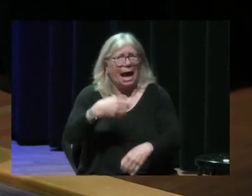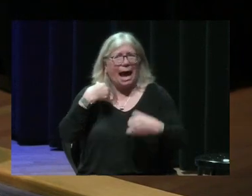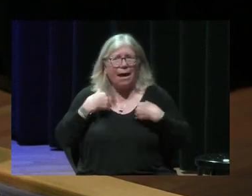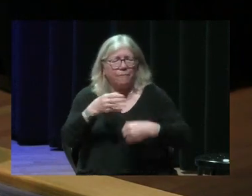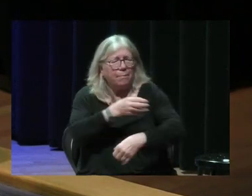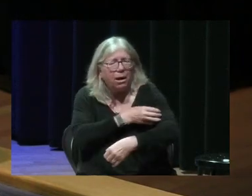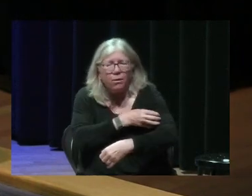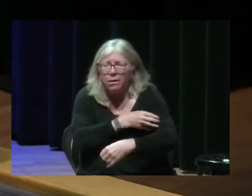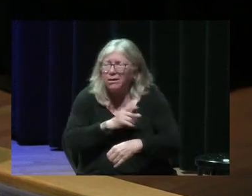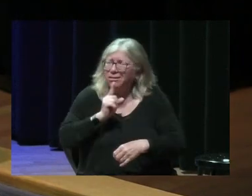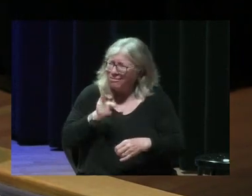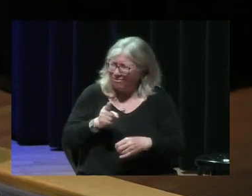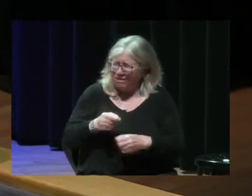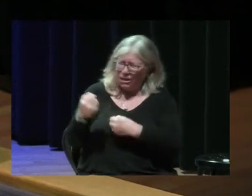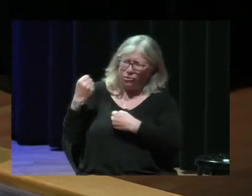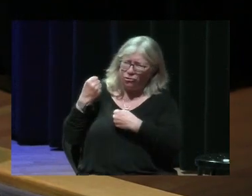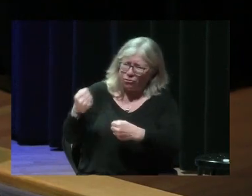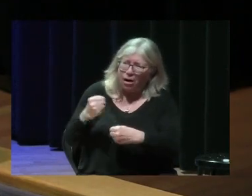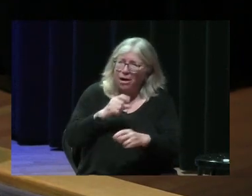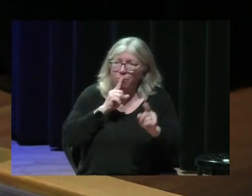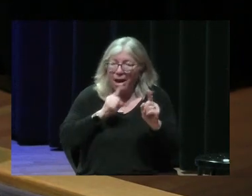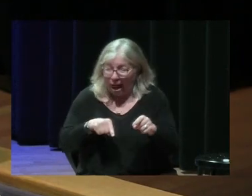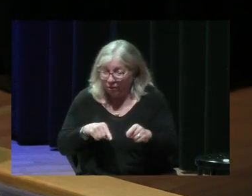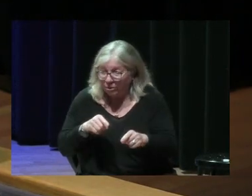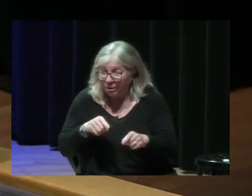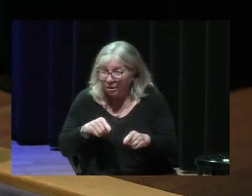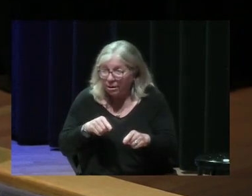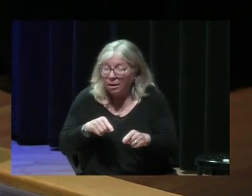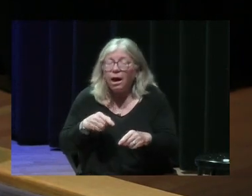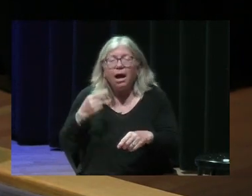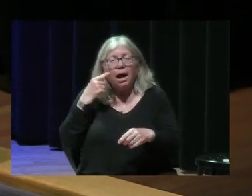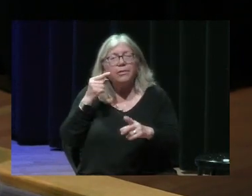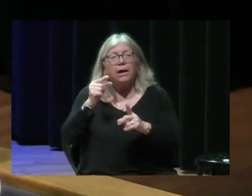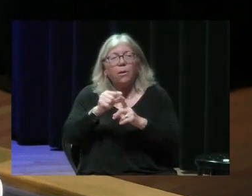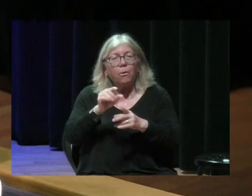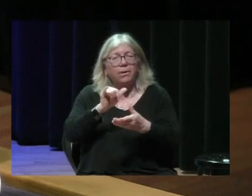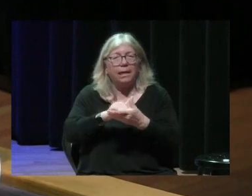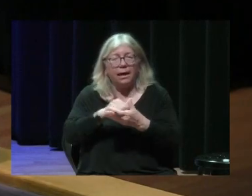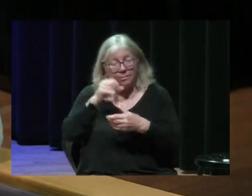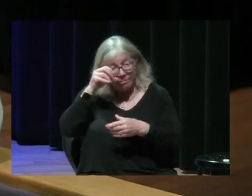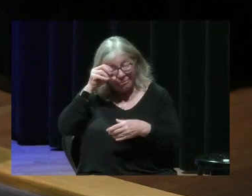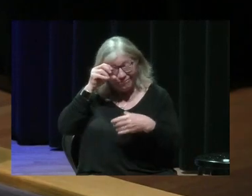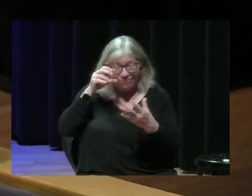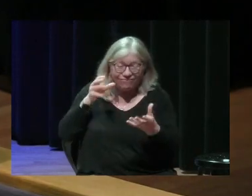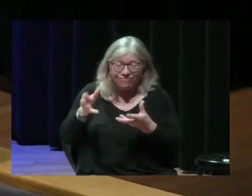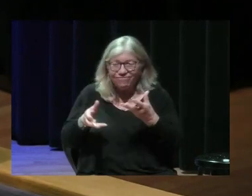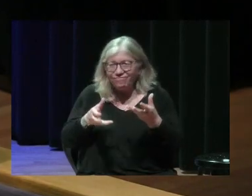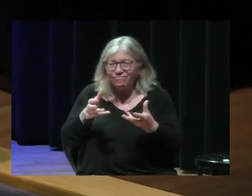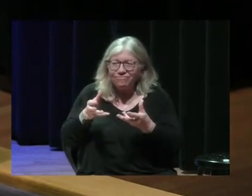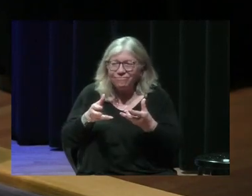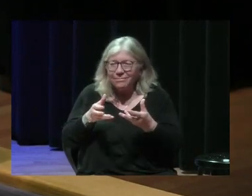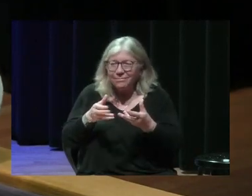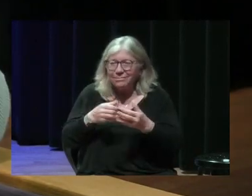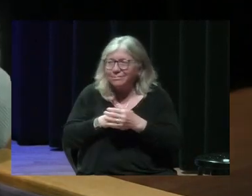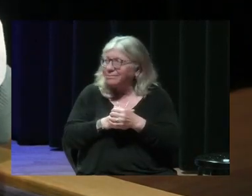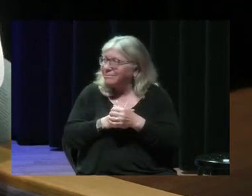And there's a really strong reaction. I think a word that's, excuse me, I'm taking a drink of water so I don't cough on y'all again.